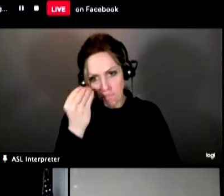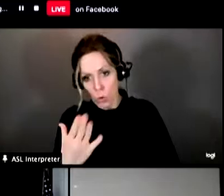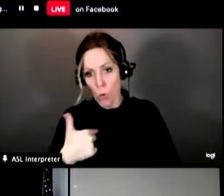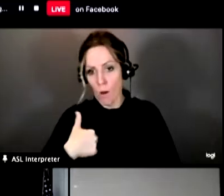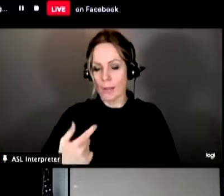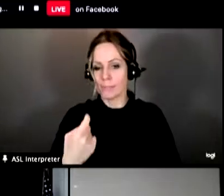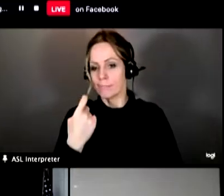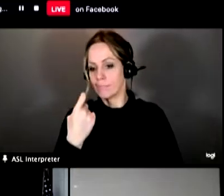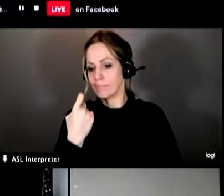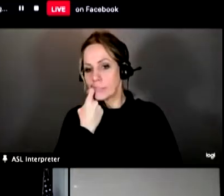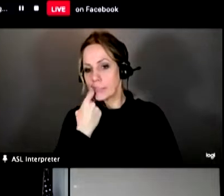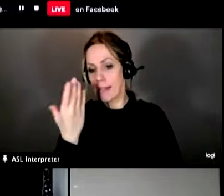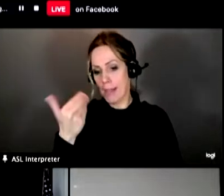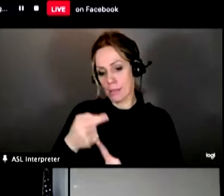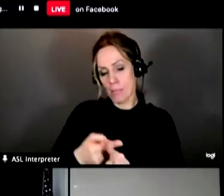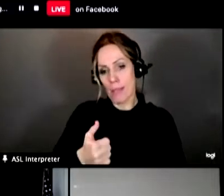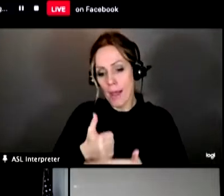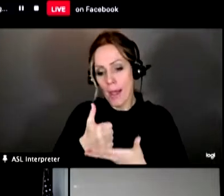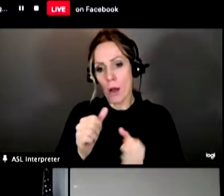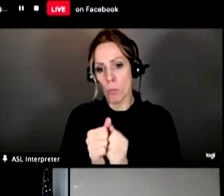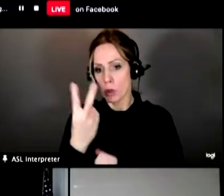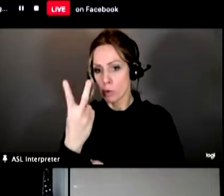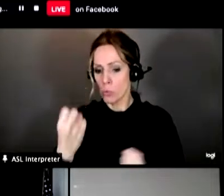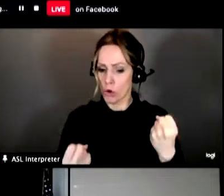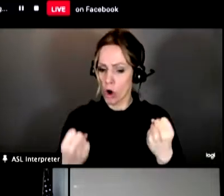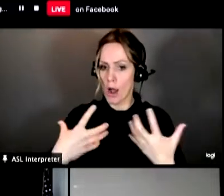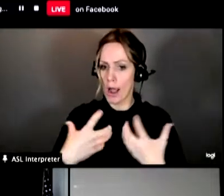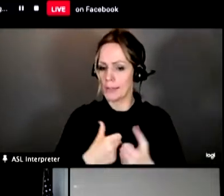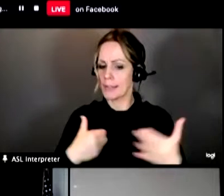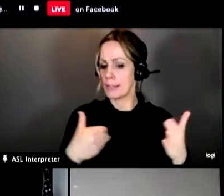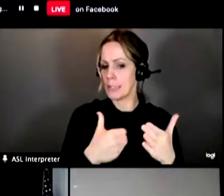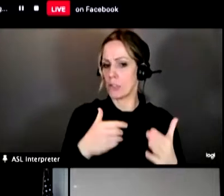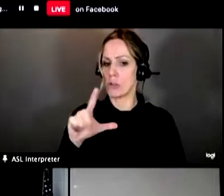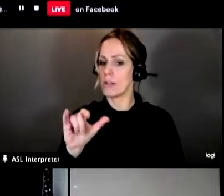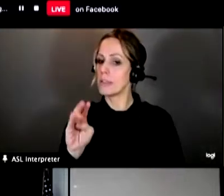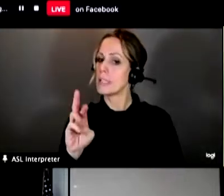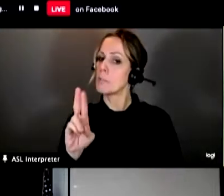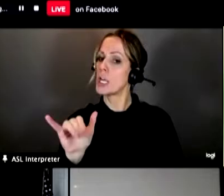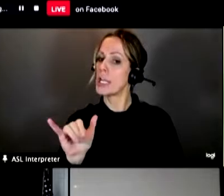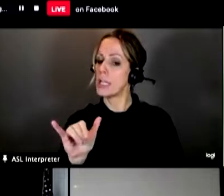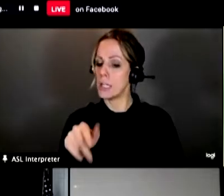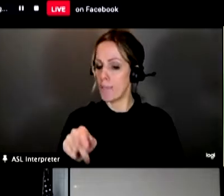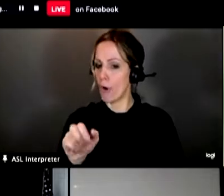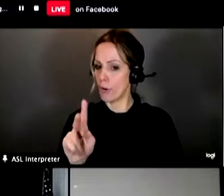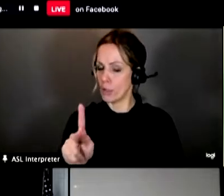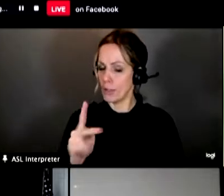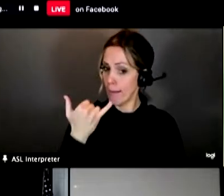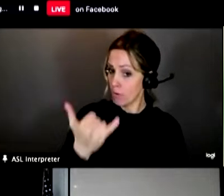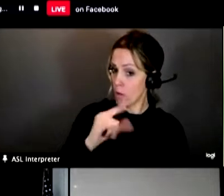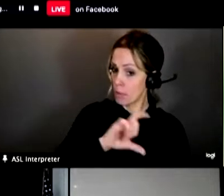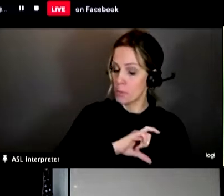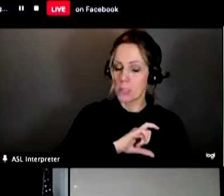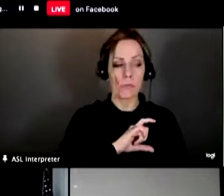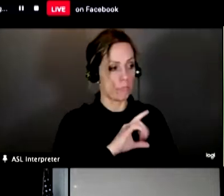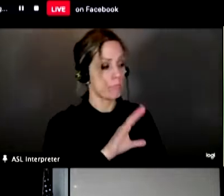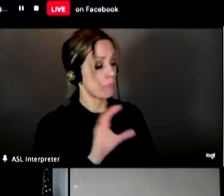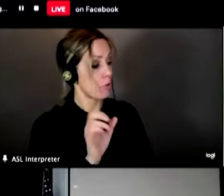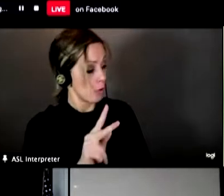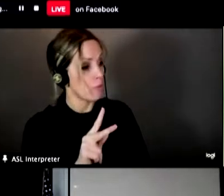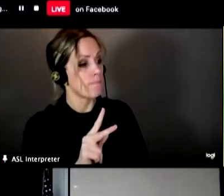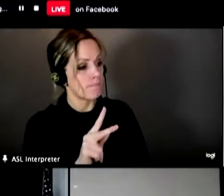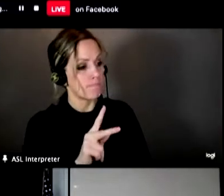last month over by Liberty Park and told the police. And Michael, given that you've got an audience here with Chief Brown, with the mayor,